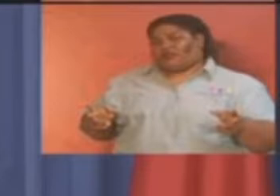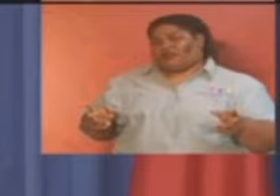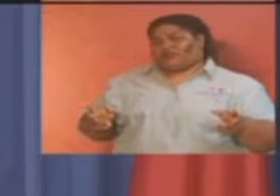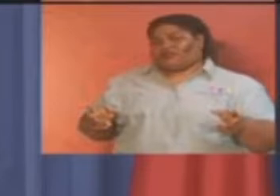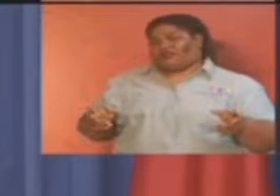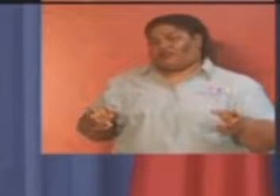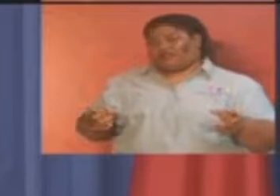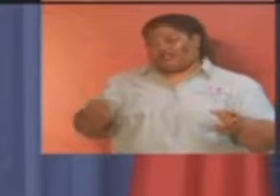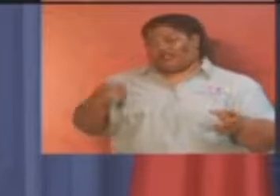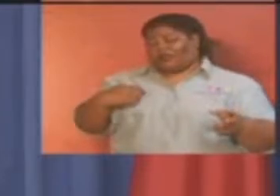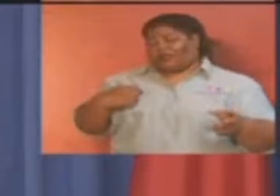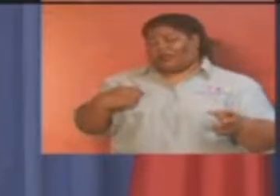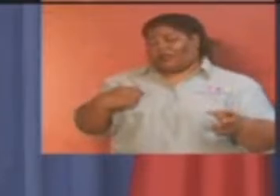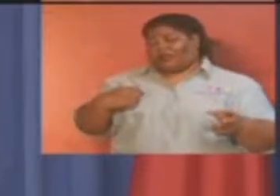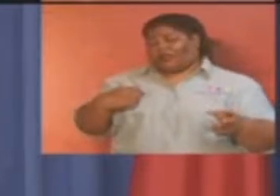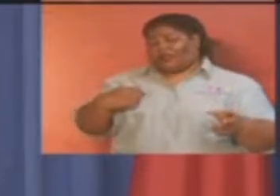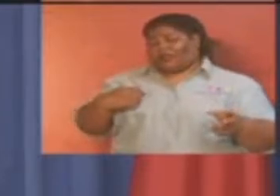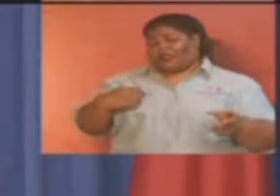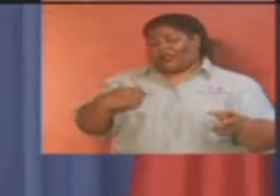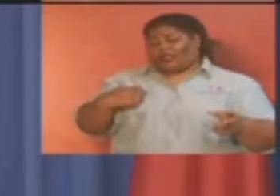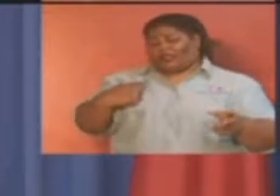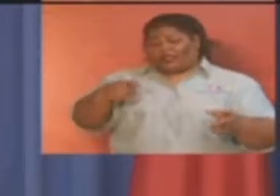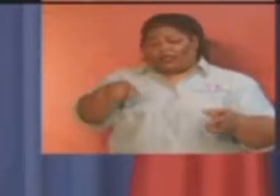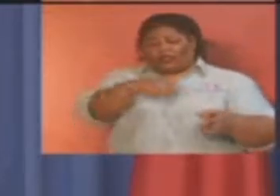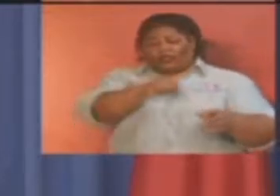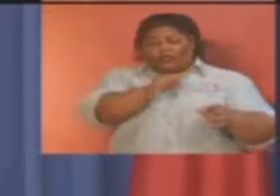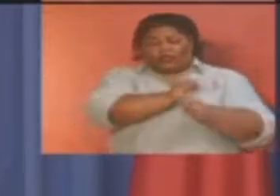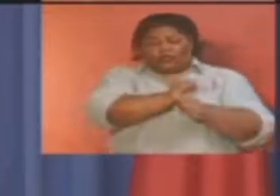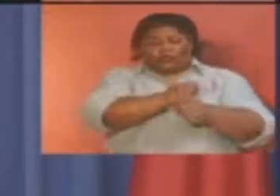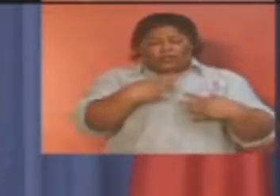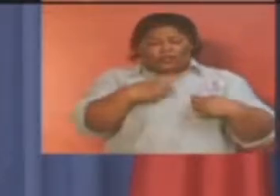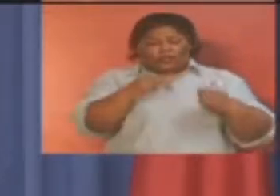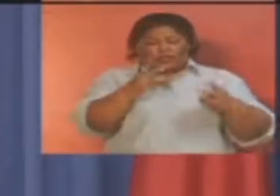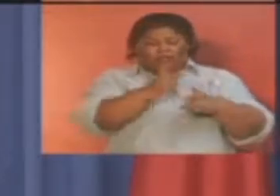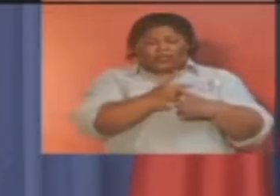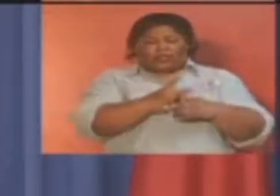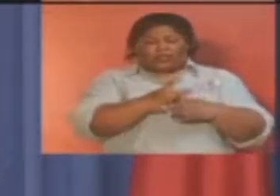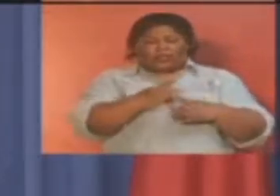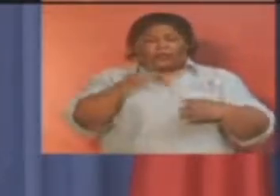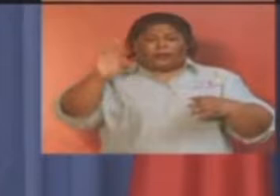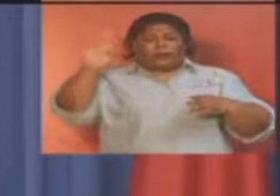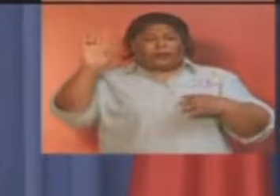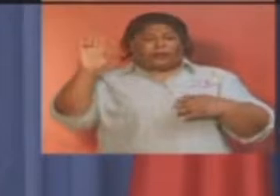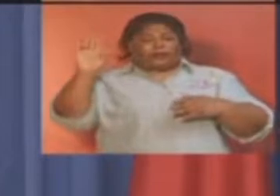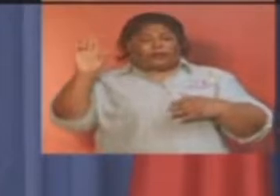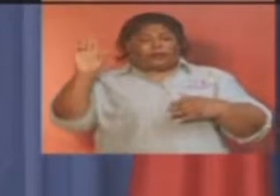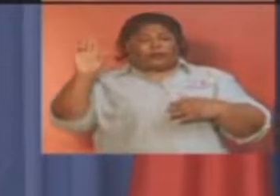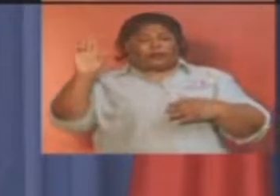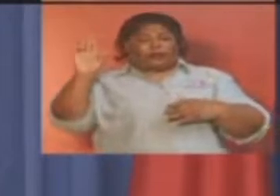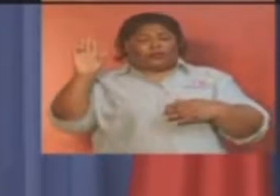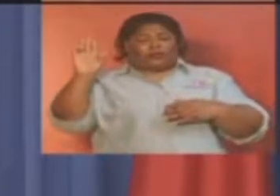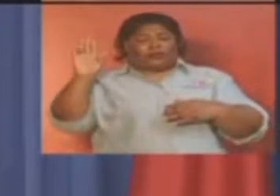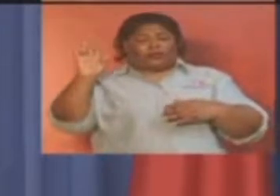healthcare workers who took the Hippocratic oath, we are here to save lives.